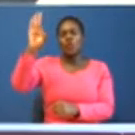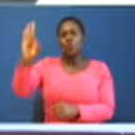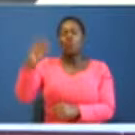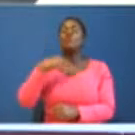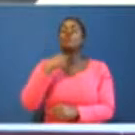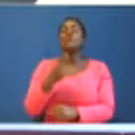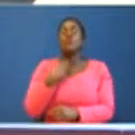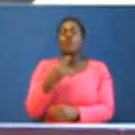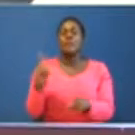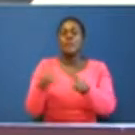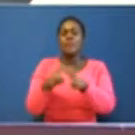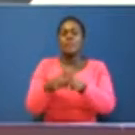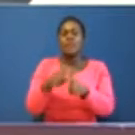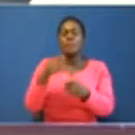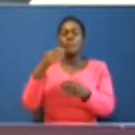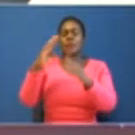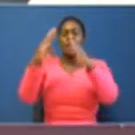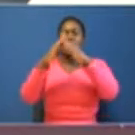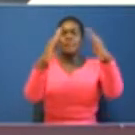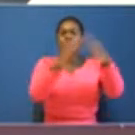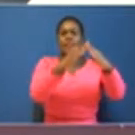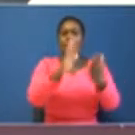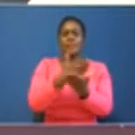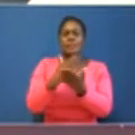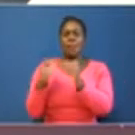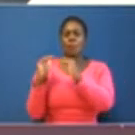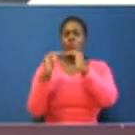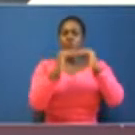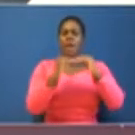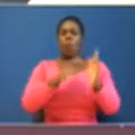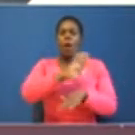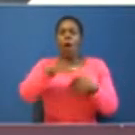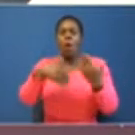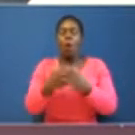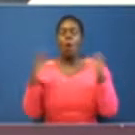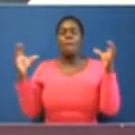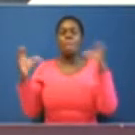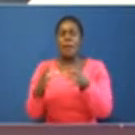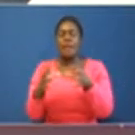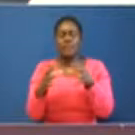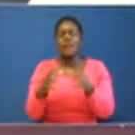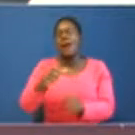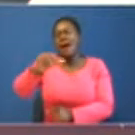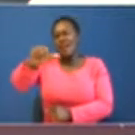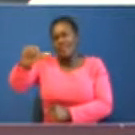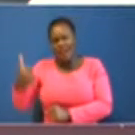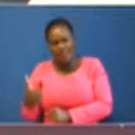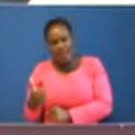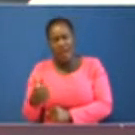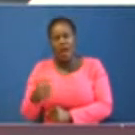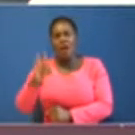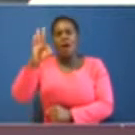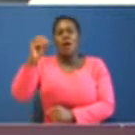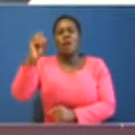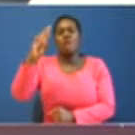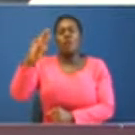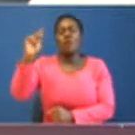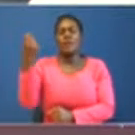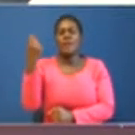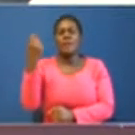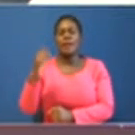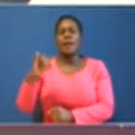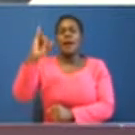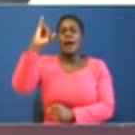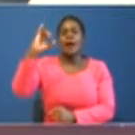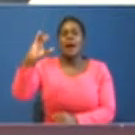muadime who's also in the real estate sector and the usawa water party ticket cleophas kyo ford kenya formerly the